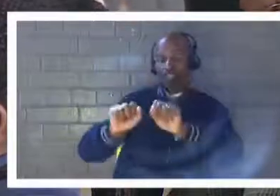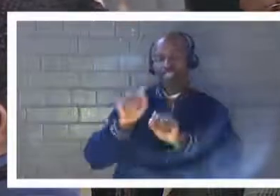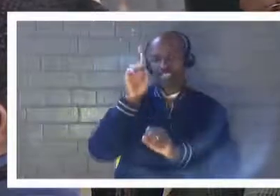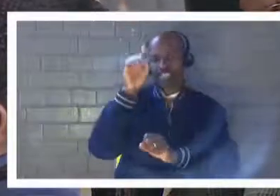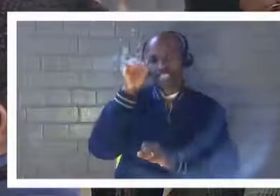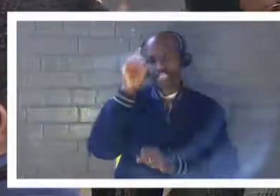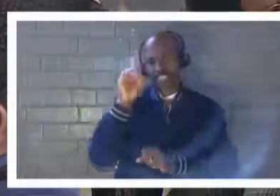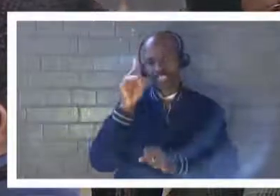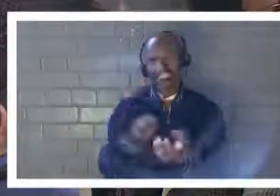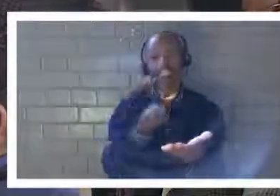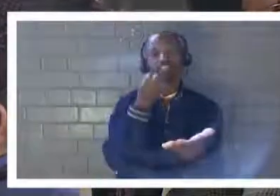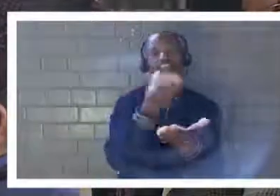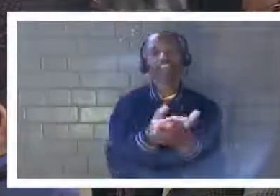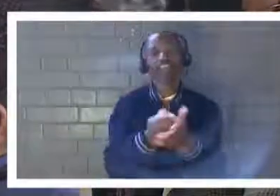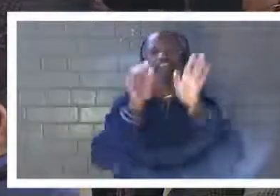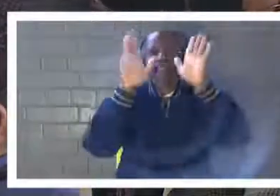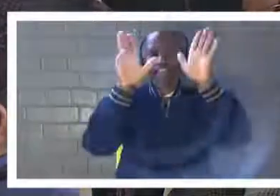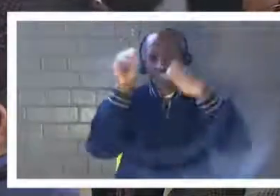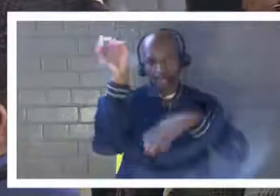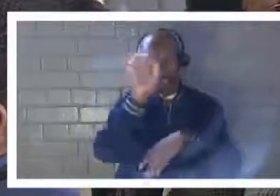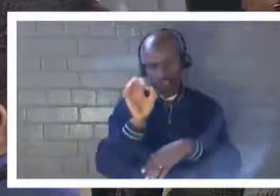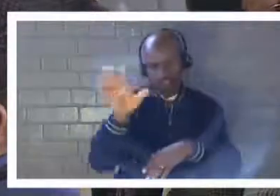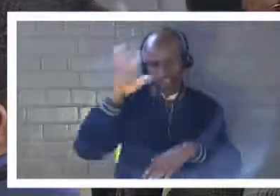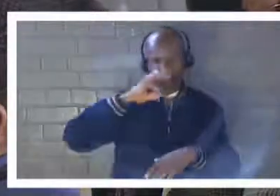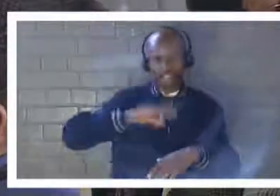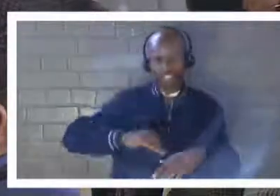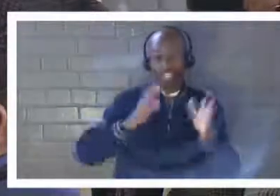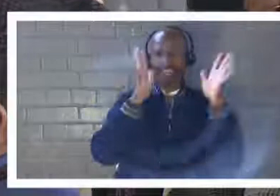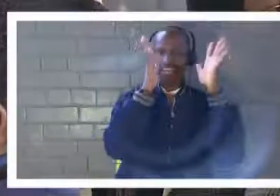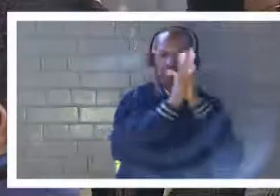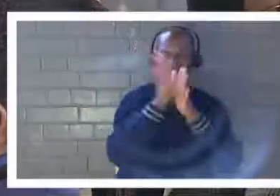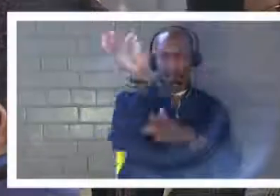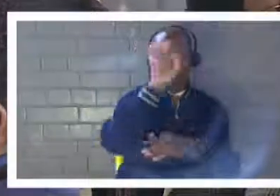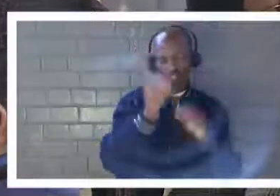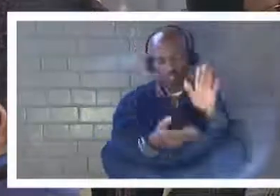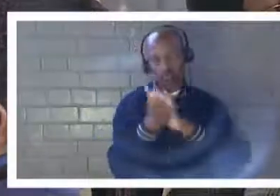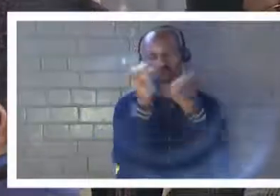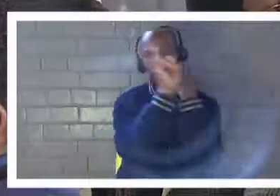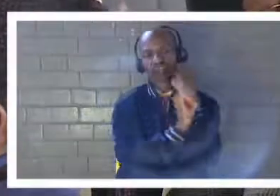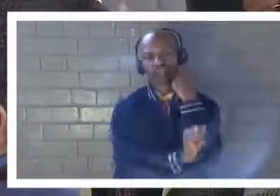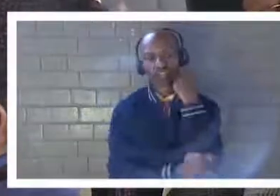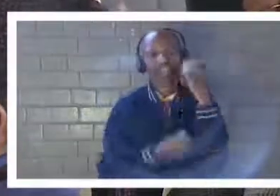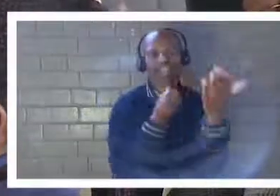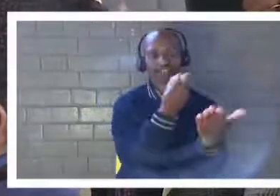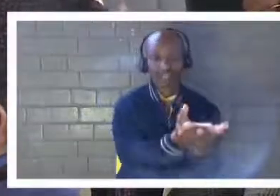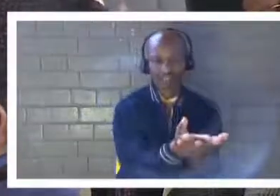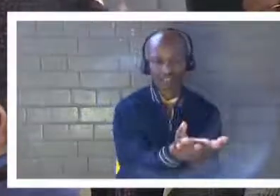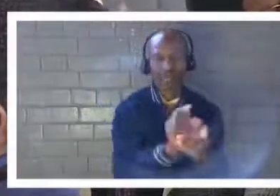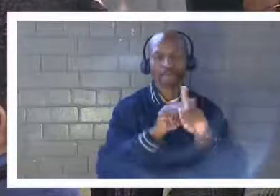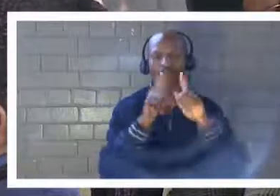DID is allocated 90% of the budget and 10% goes to institutions. So